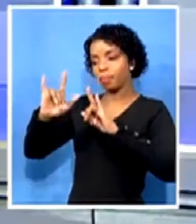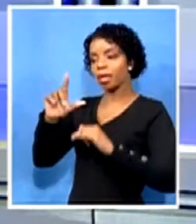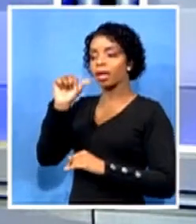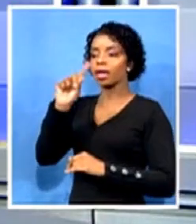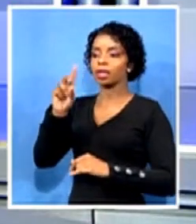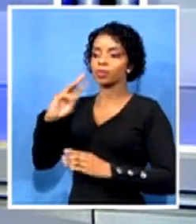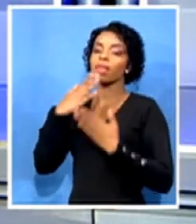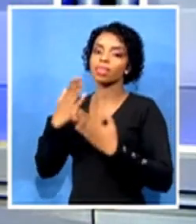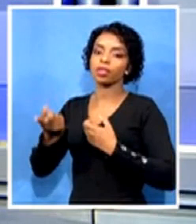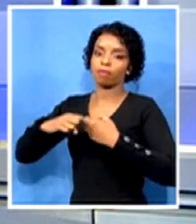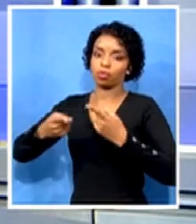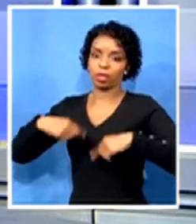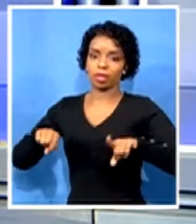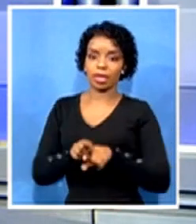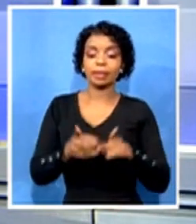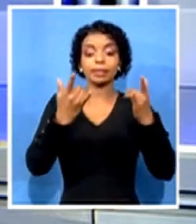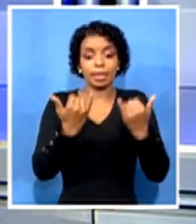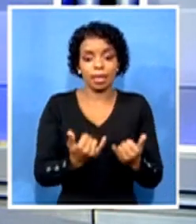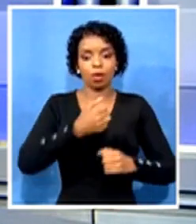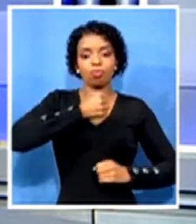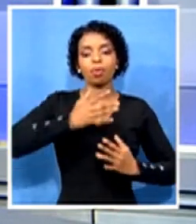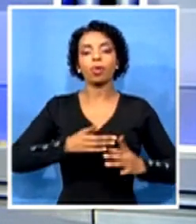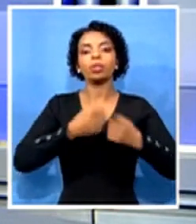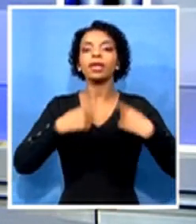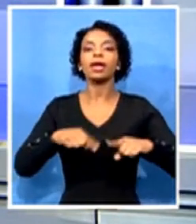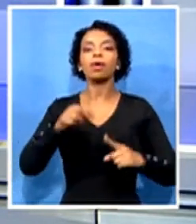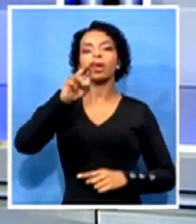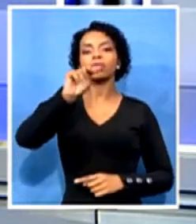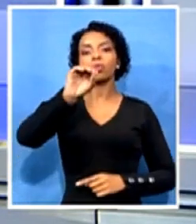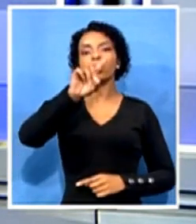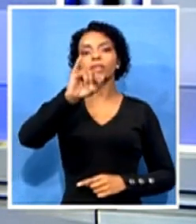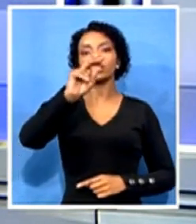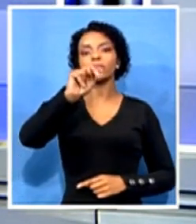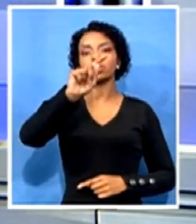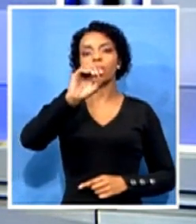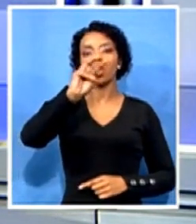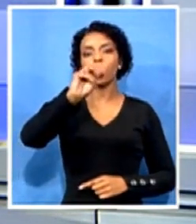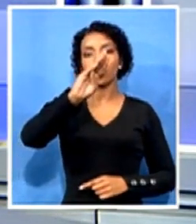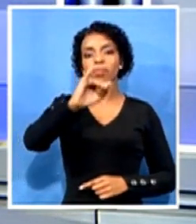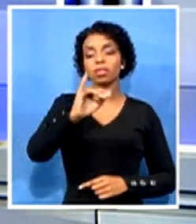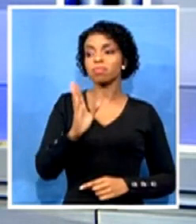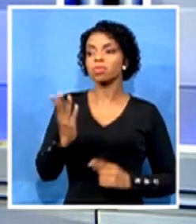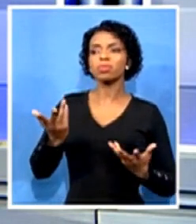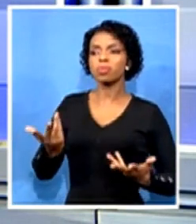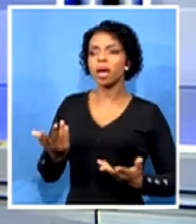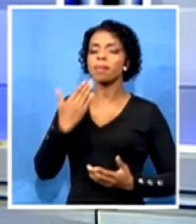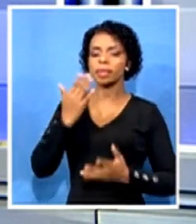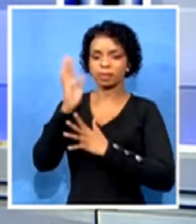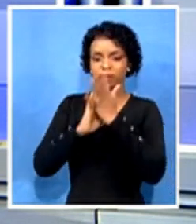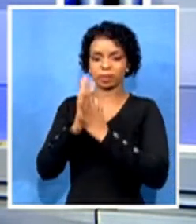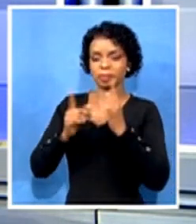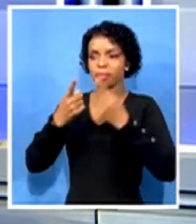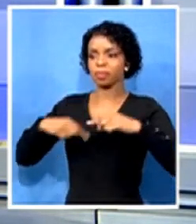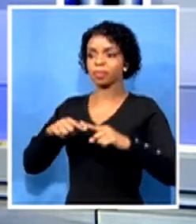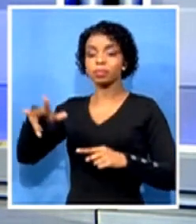Nozintombi Miya. Nozintombi, on the ground where you are, speak to us. We've heard Azwi speaking about the thunderstorms that engulfed